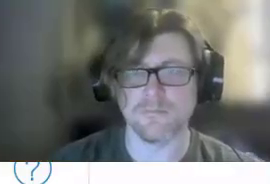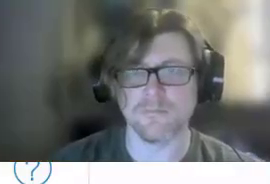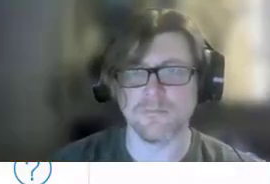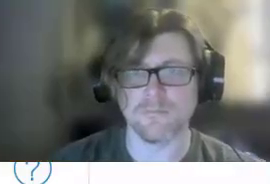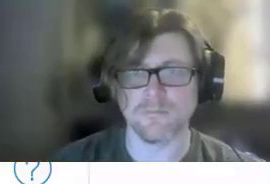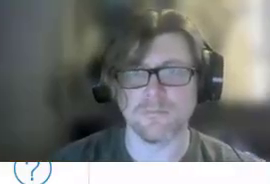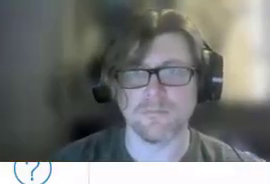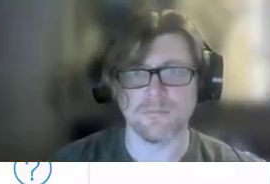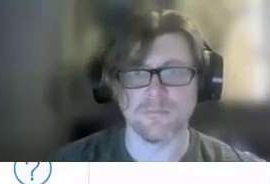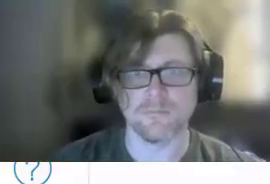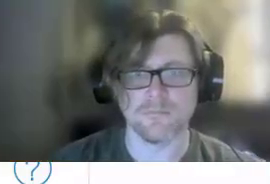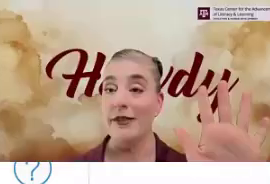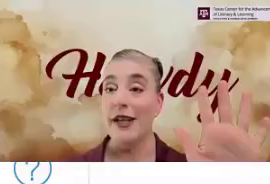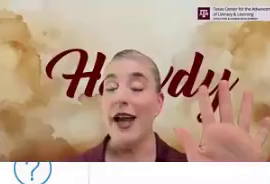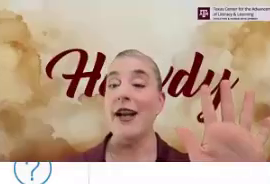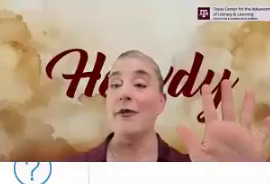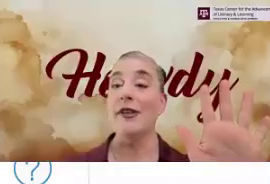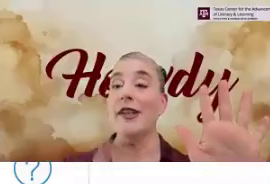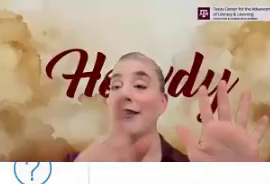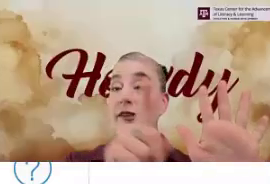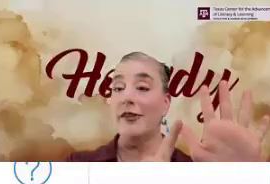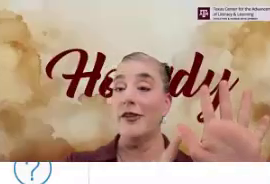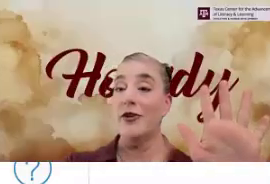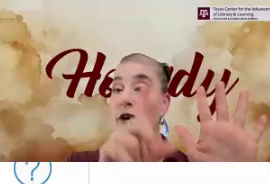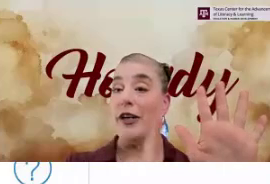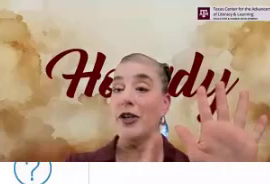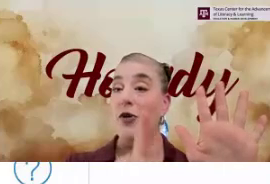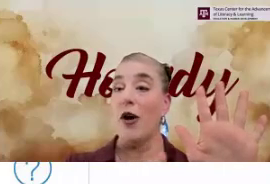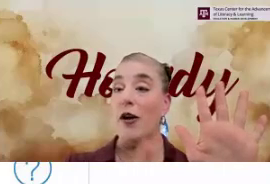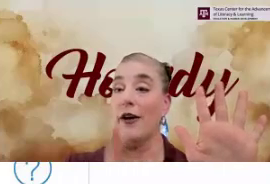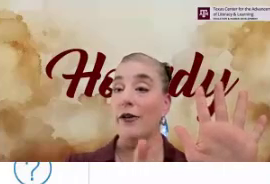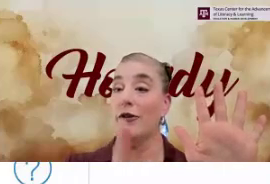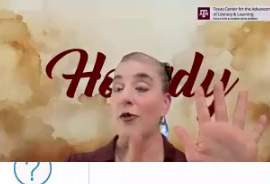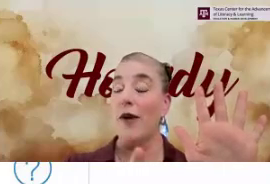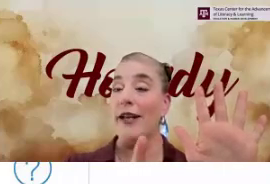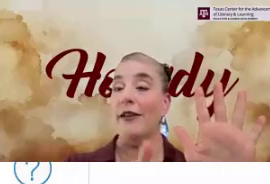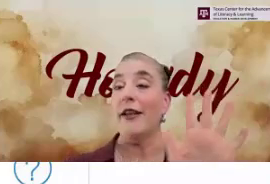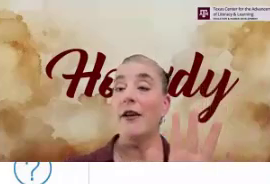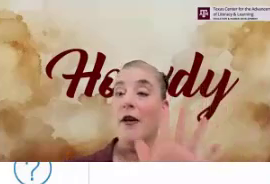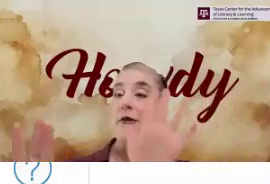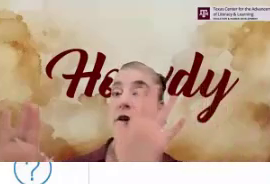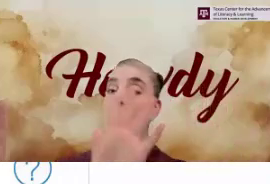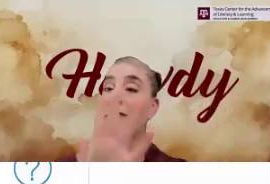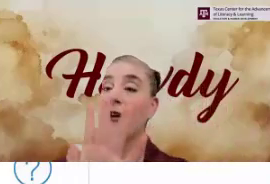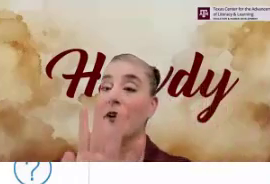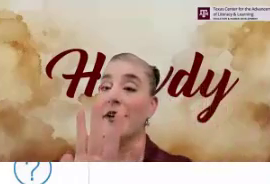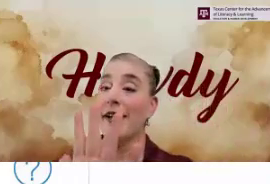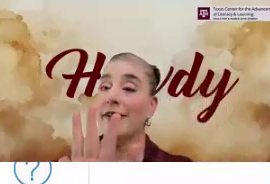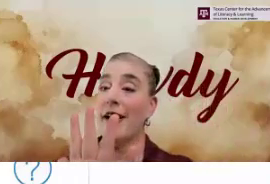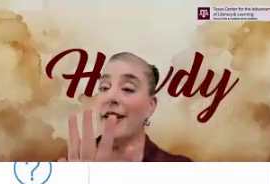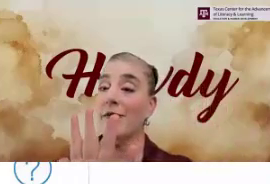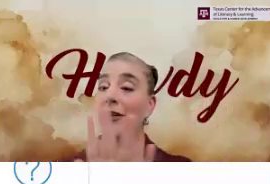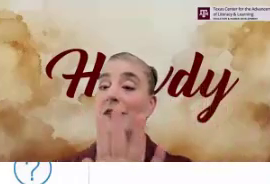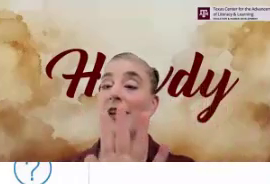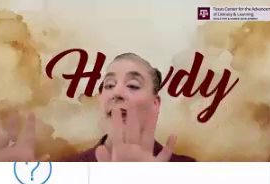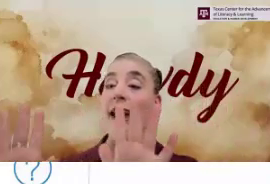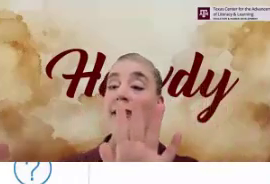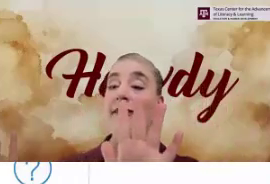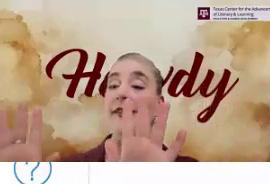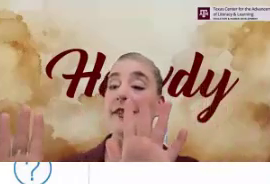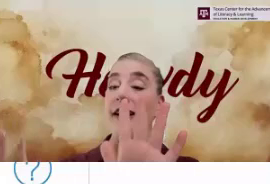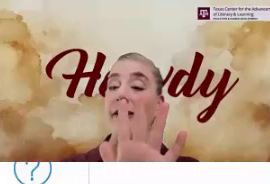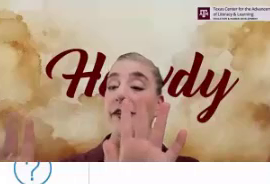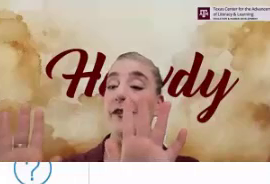URL is right there to the Wakelet. And I'm going to say, this is the direct URL to the Wakelet. But on the very next side, I'm going to